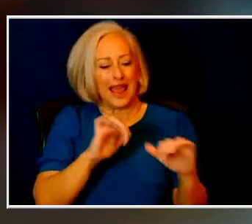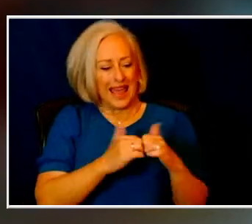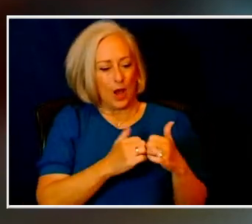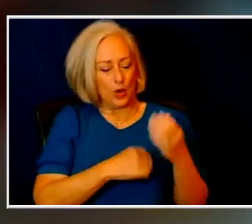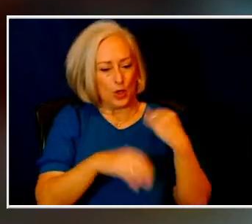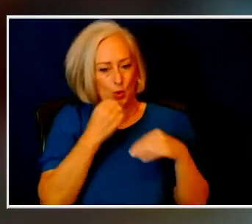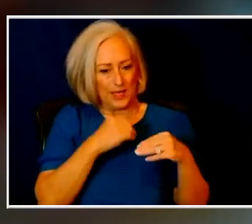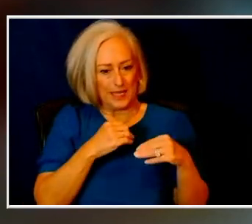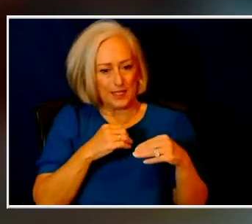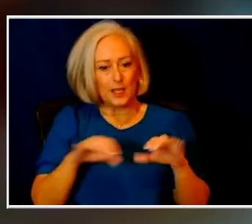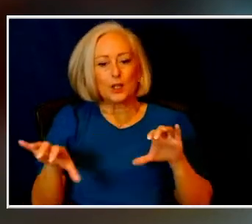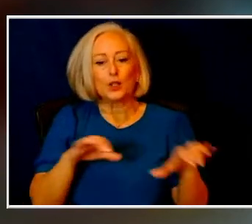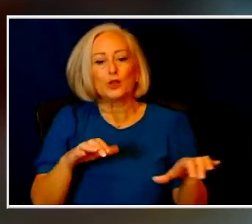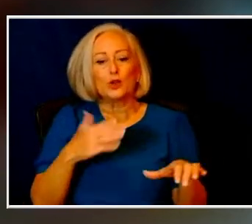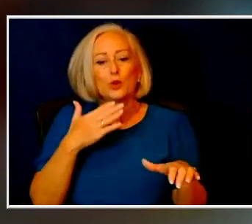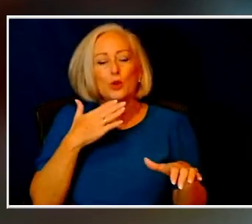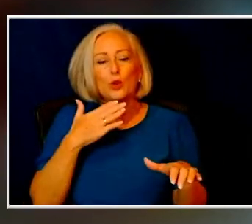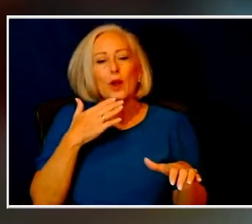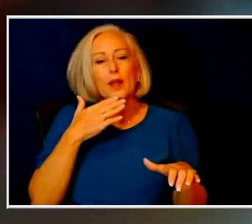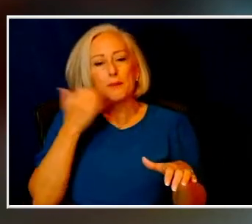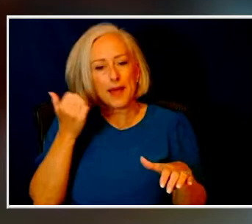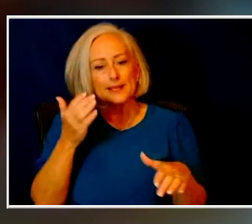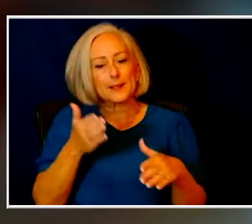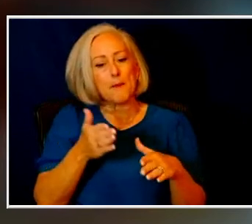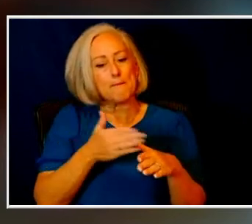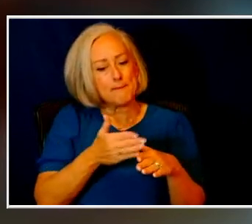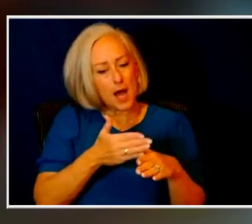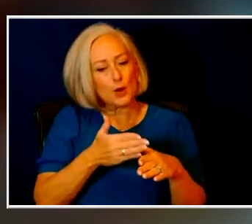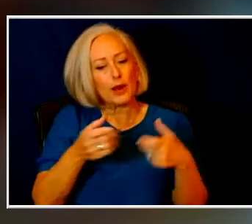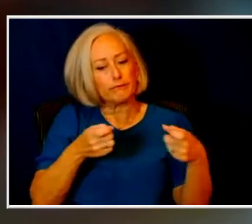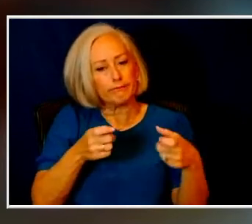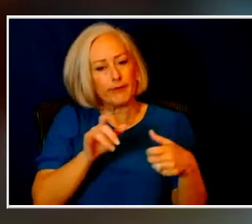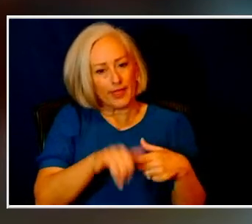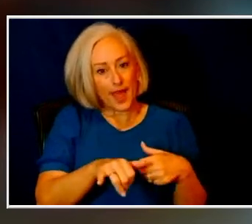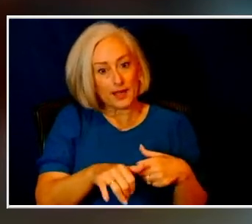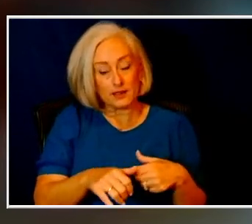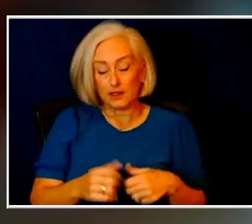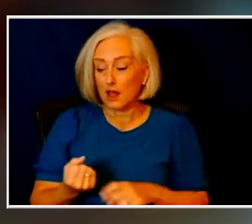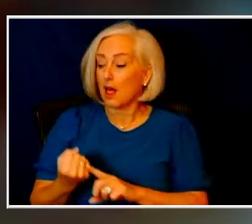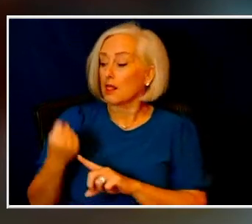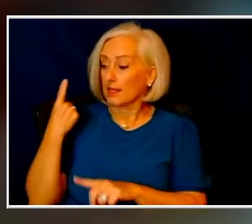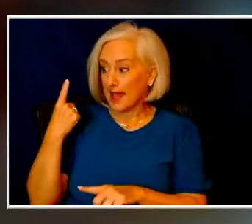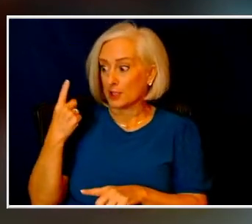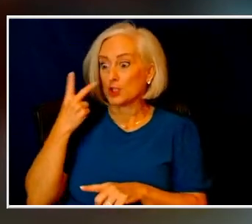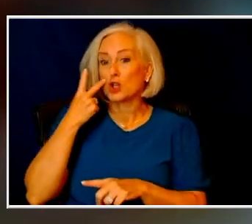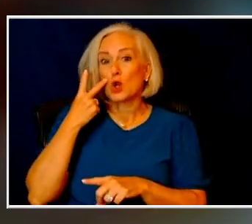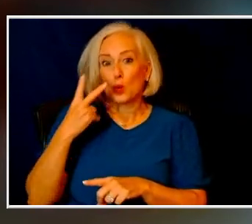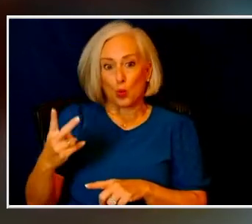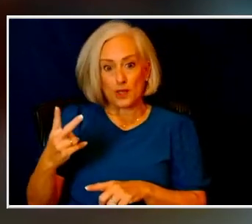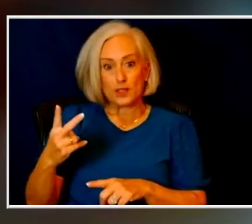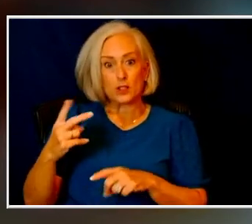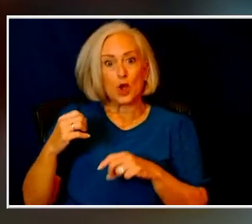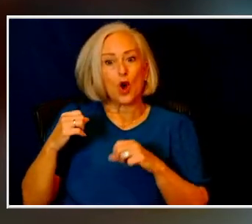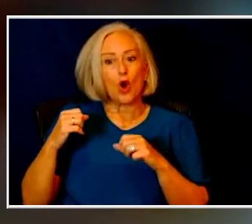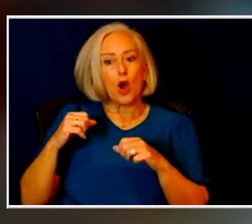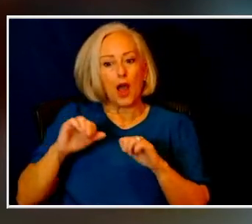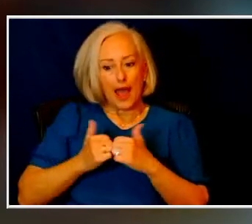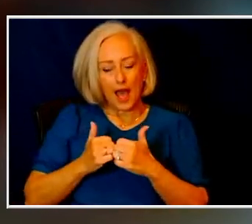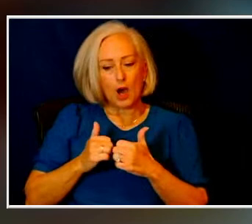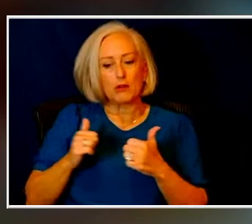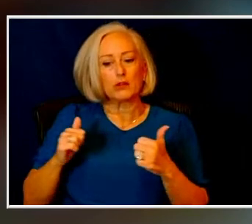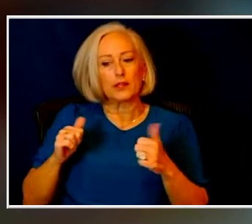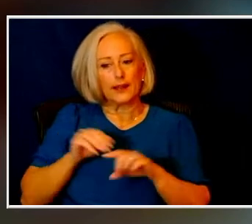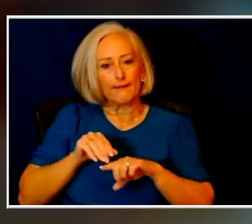is the best. And as far as it getting colder outside, we definitely saw that last year in the group. Our steps decreased.